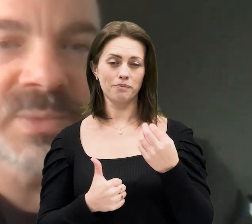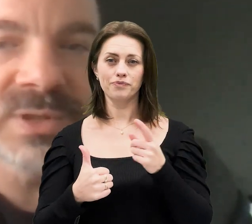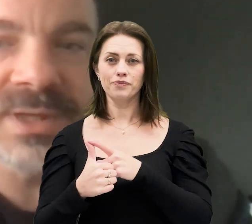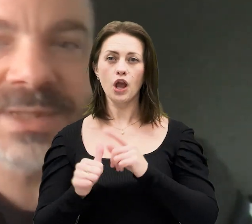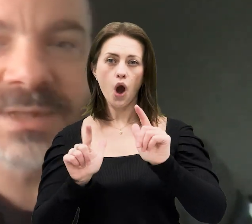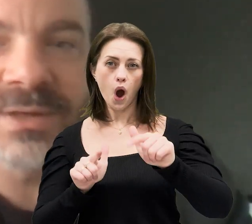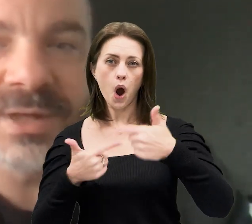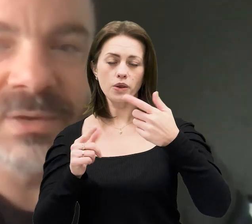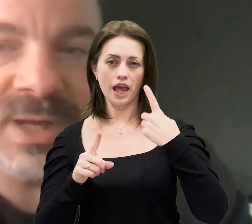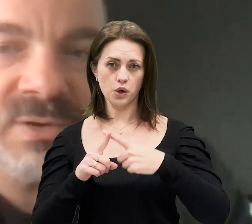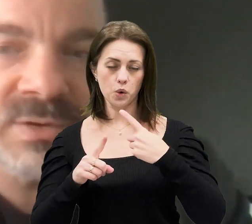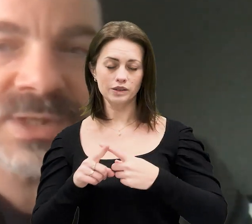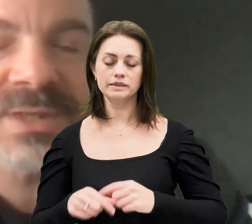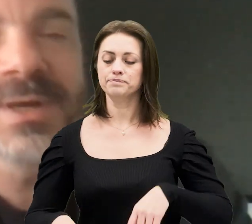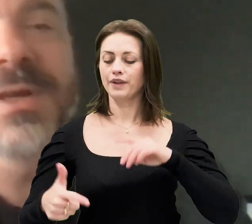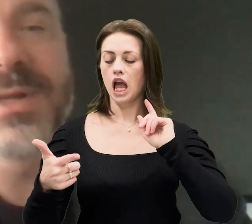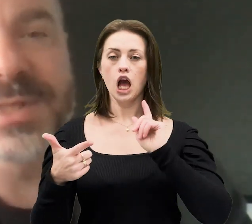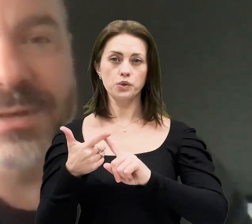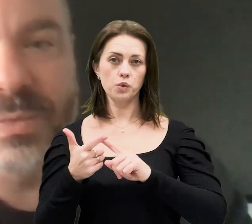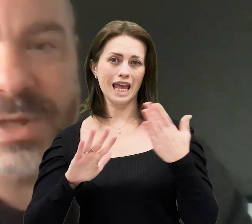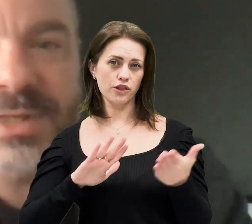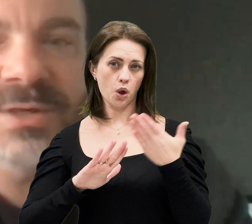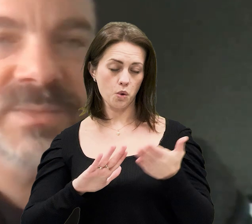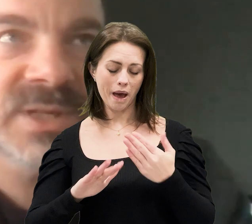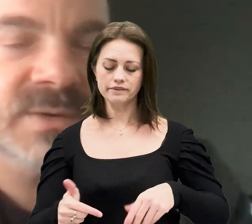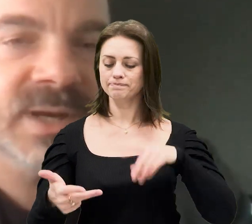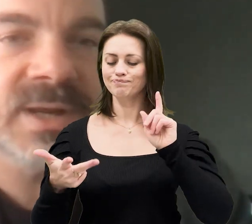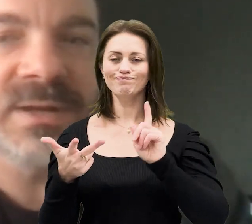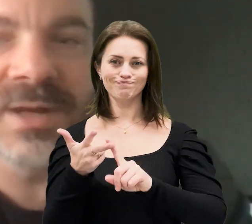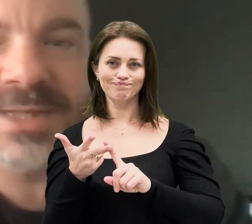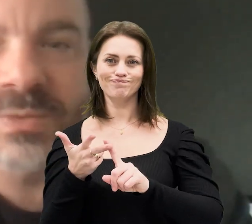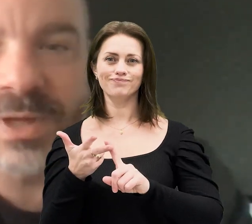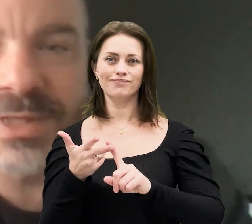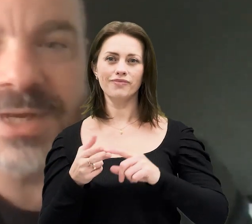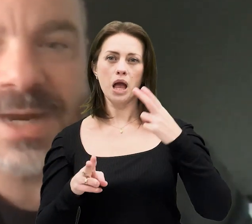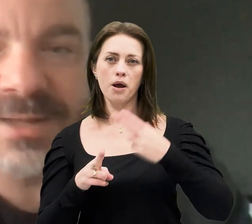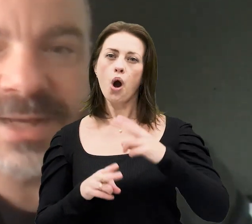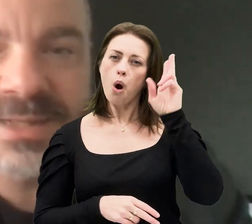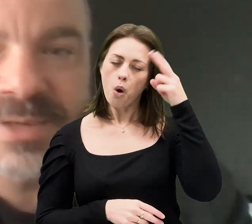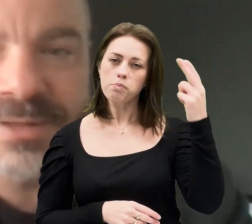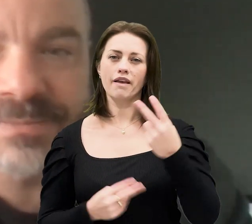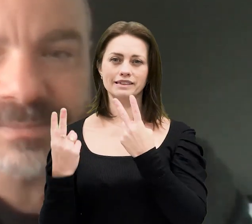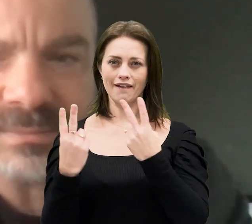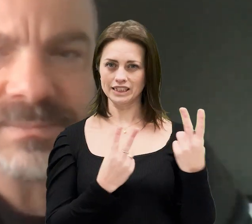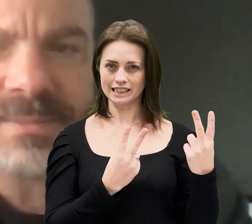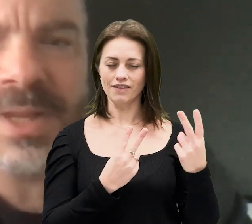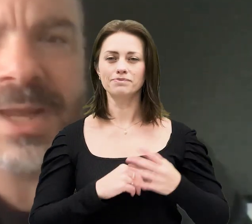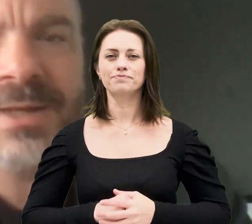project output is the online course. The second one is the documentary, and the last one is the art